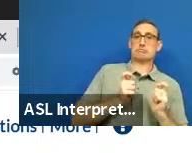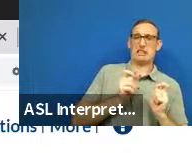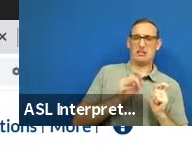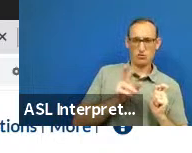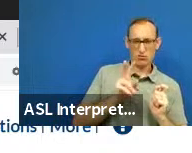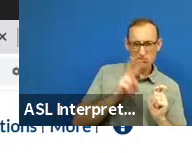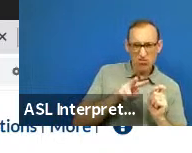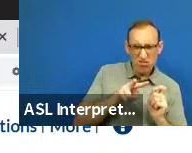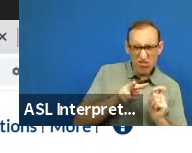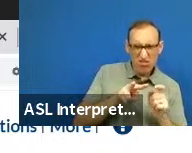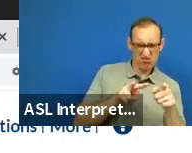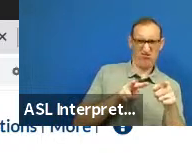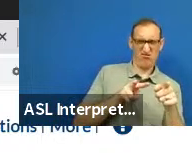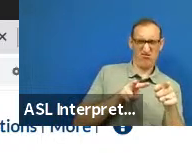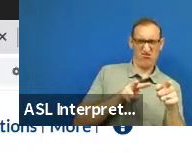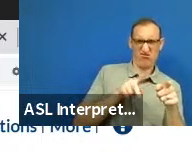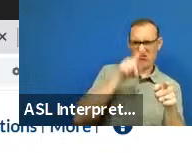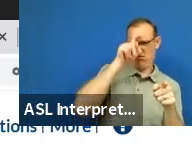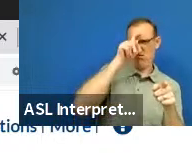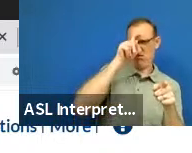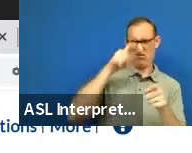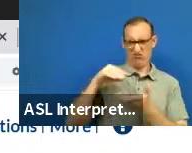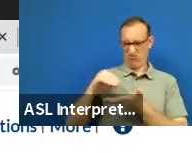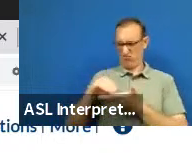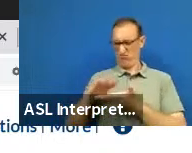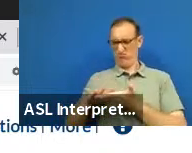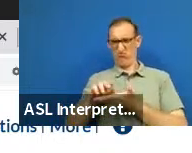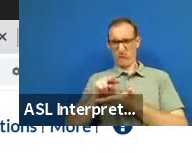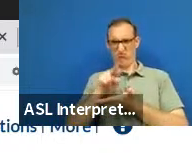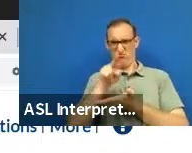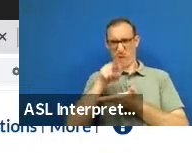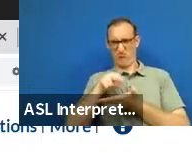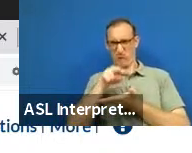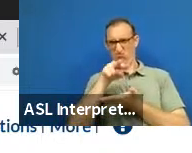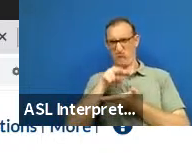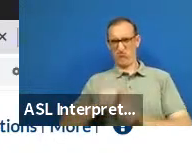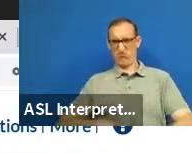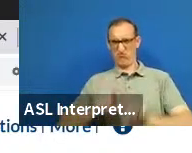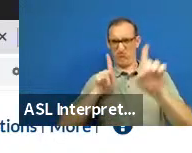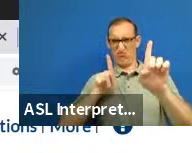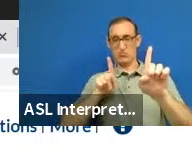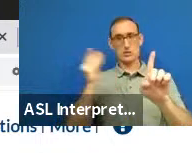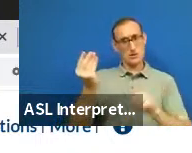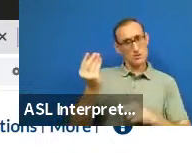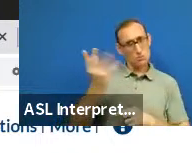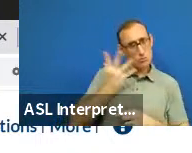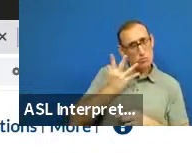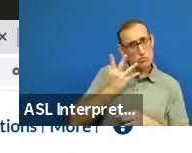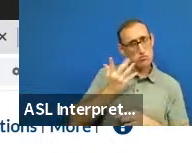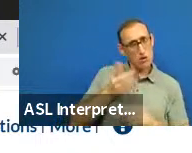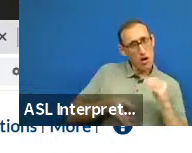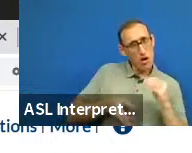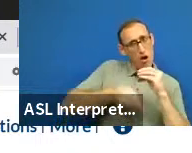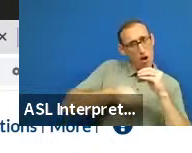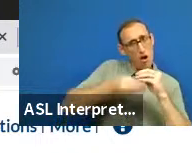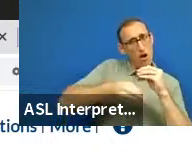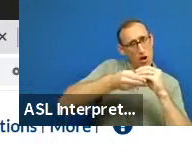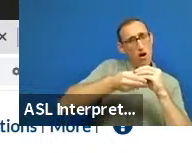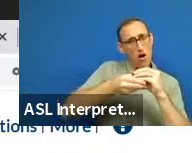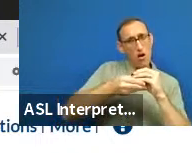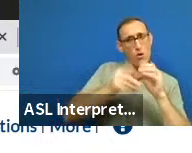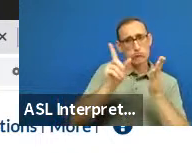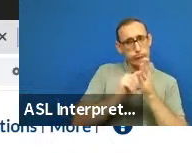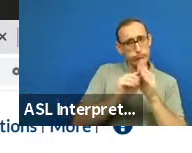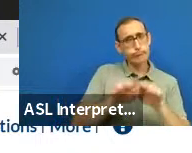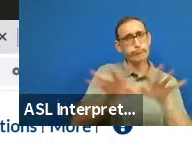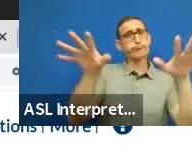like, well, my note said this, like, please let us know. I can go back in and add that and then we can republish it and let the board see it.